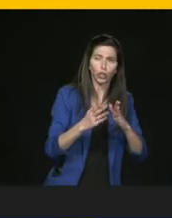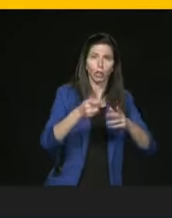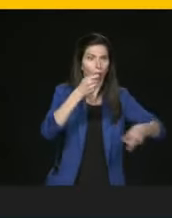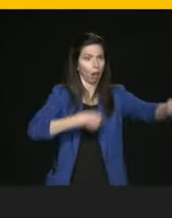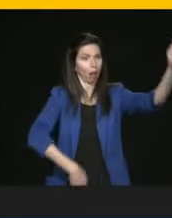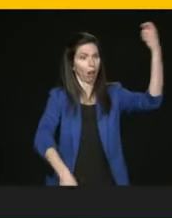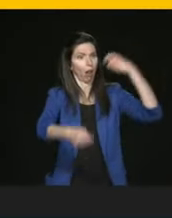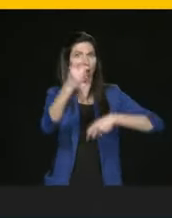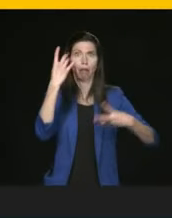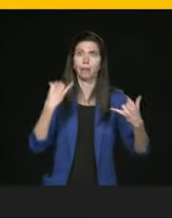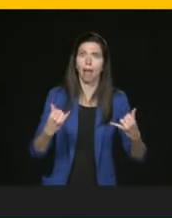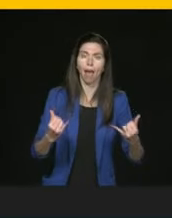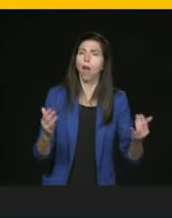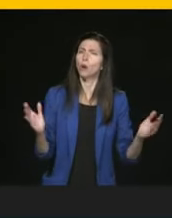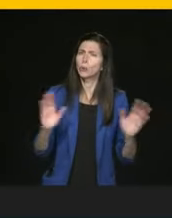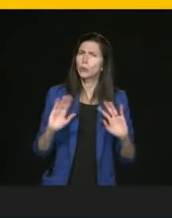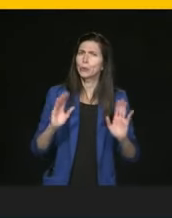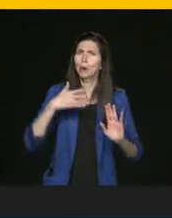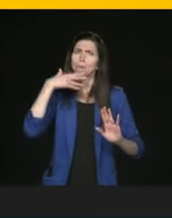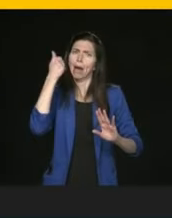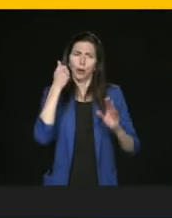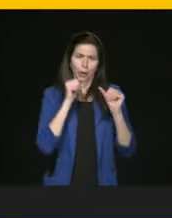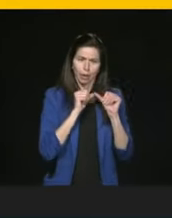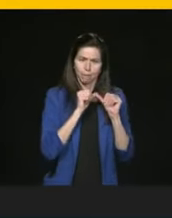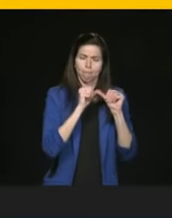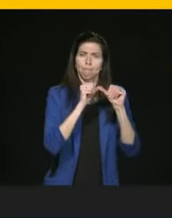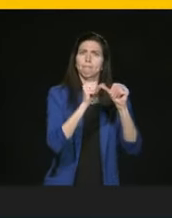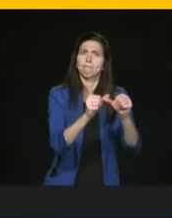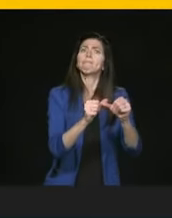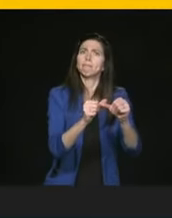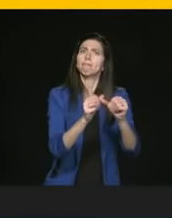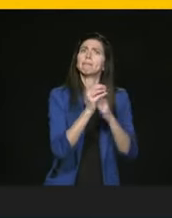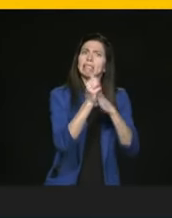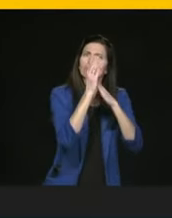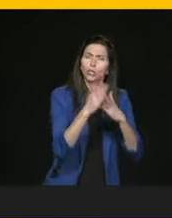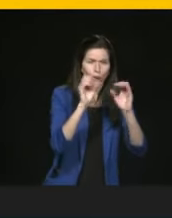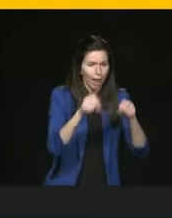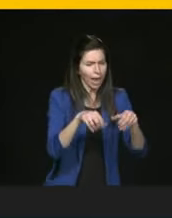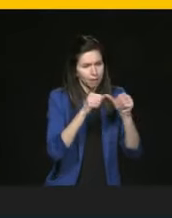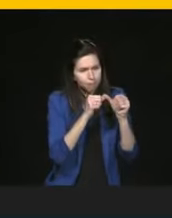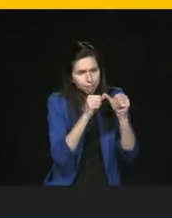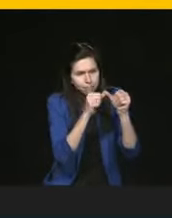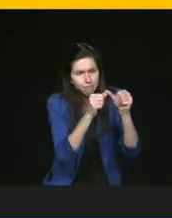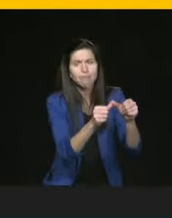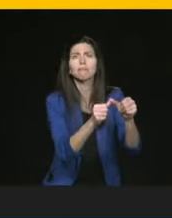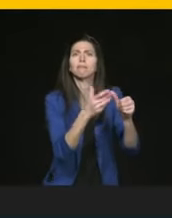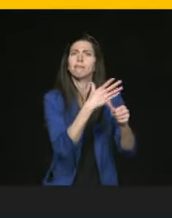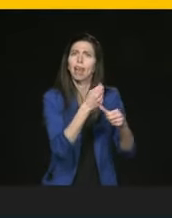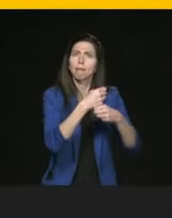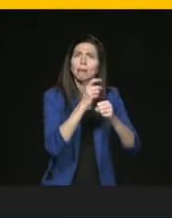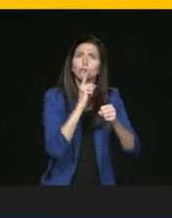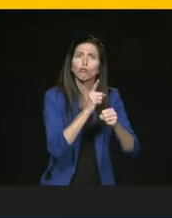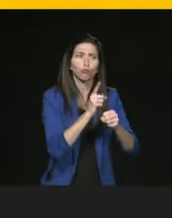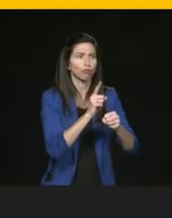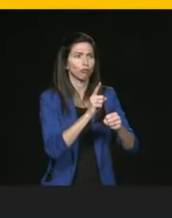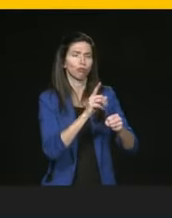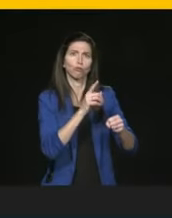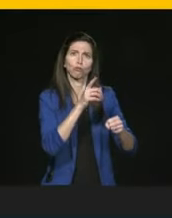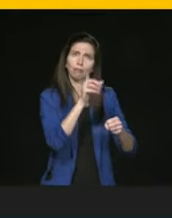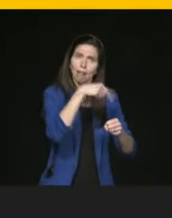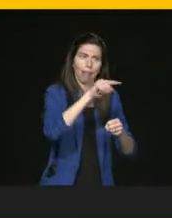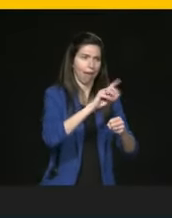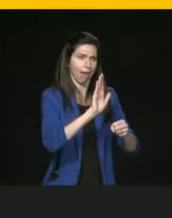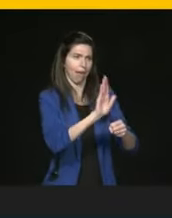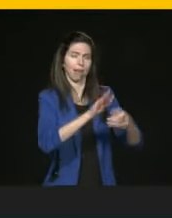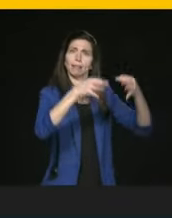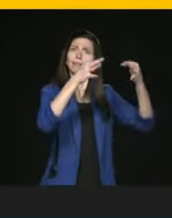allowed and accorded to First Nations pursuant to their rights of self-determination. So we must respect those choices, but we'll be